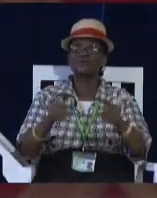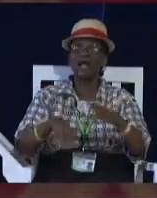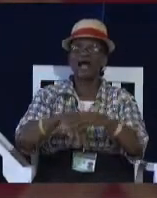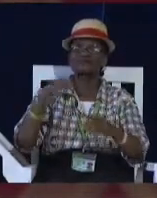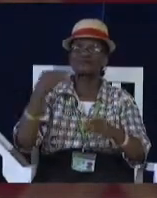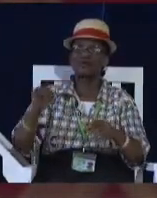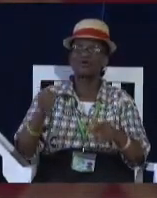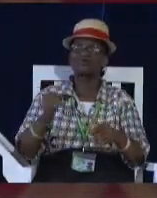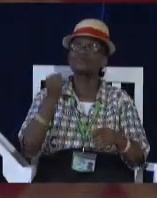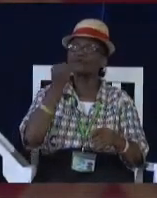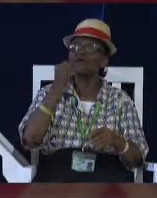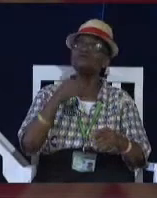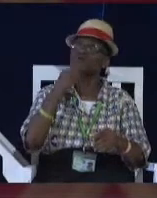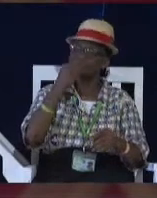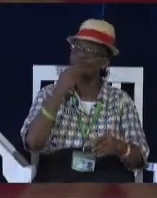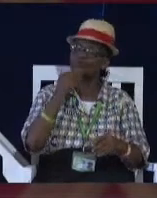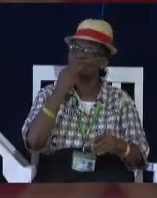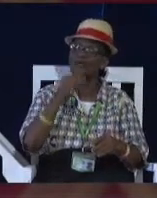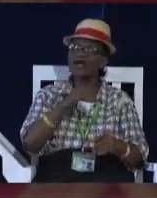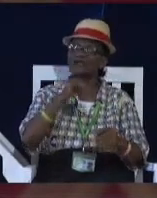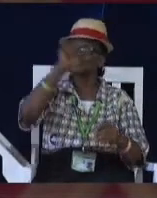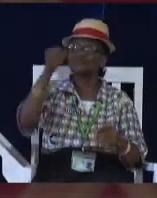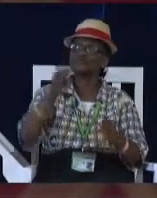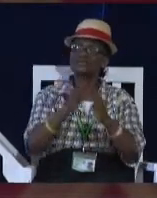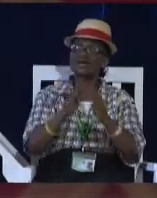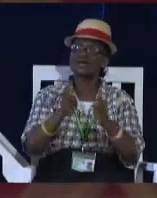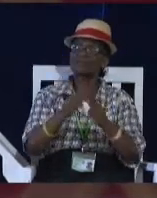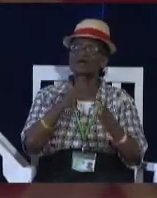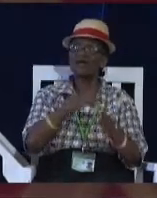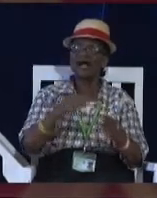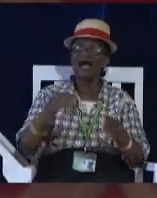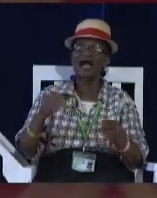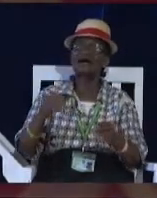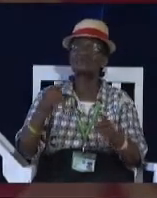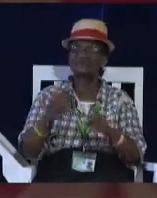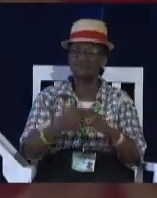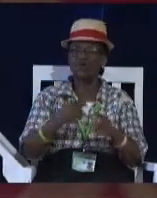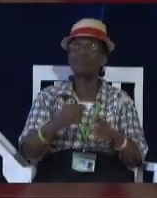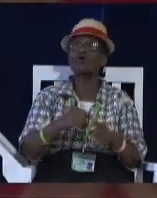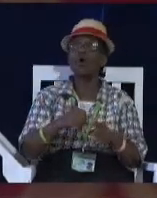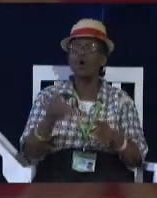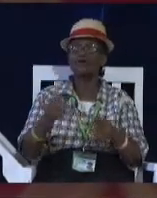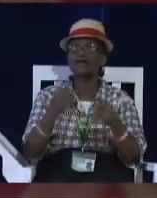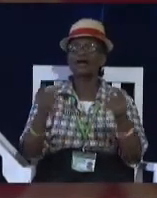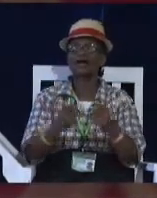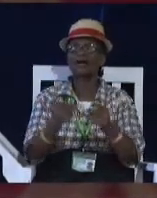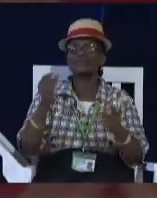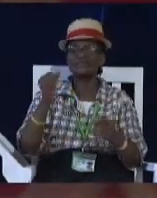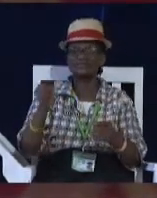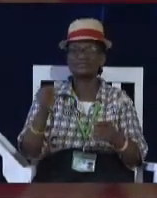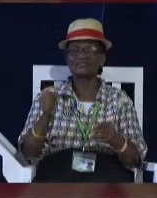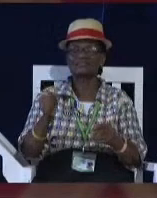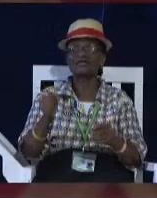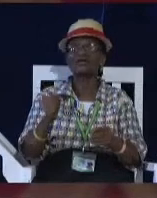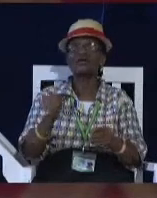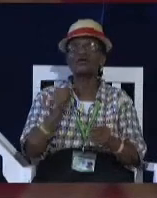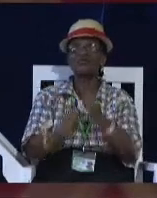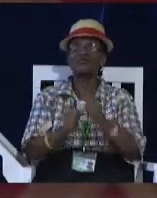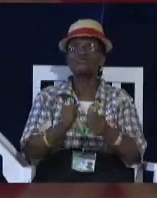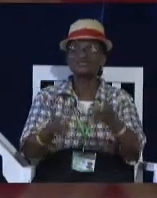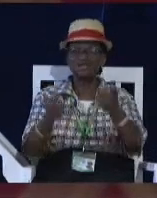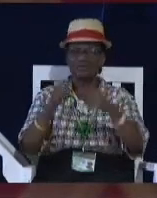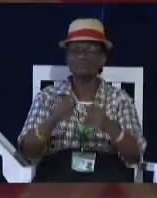all Judea and Jerusalem, and from the sea coast of Tyre and Sidon, we came to hear